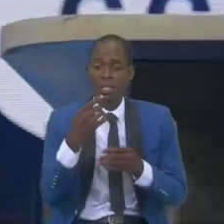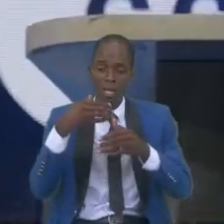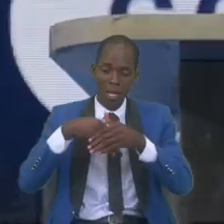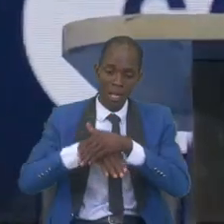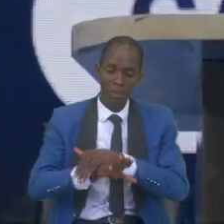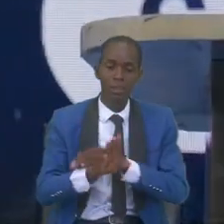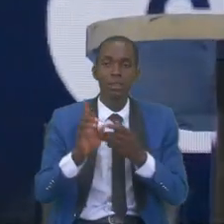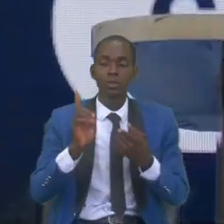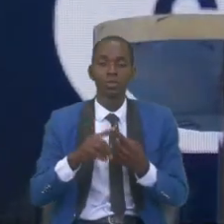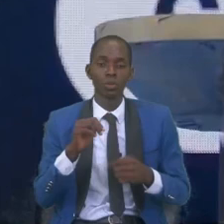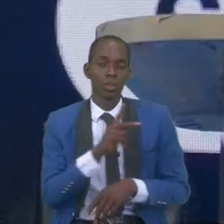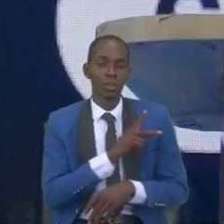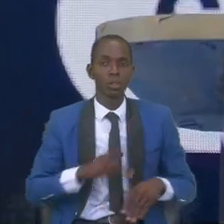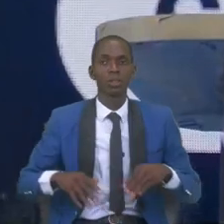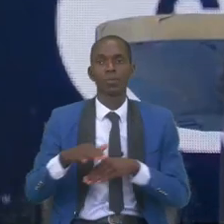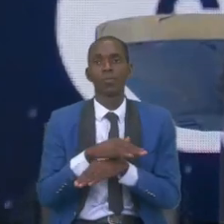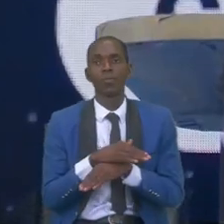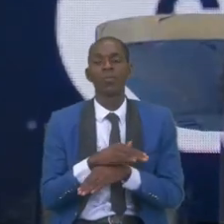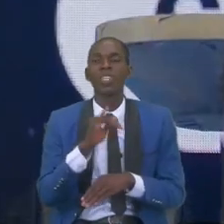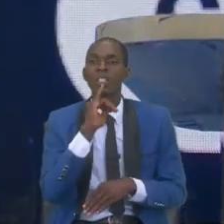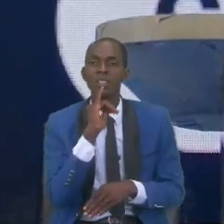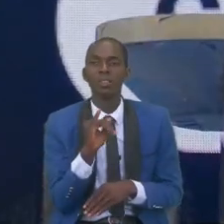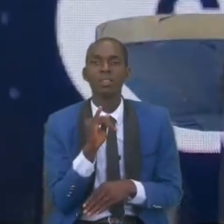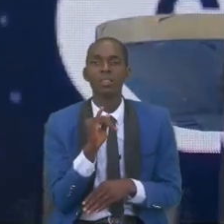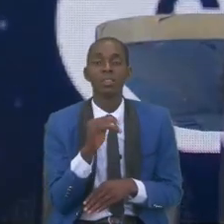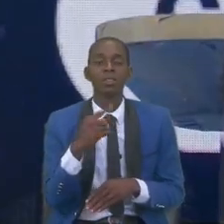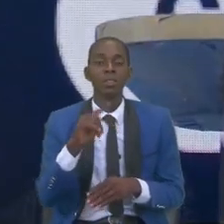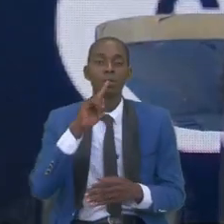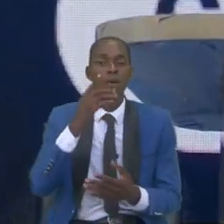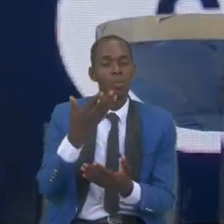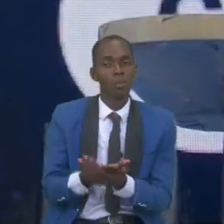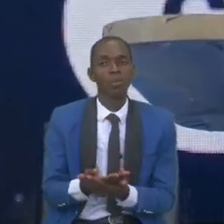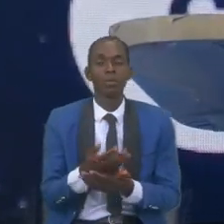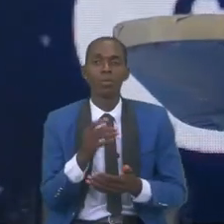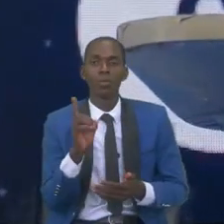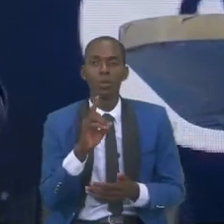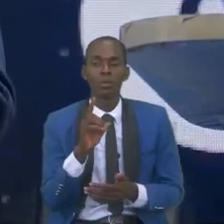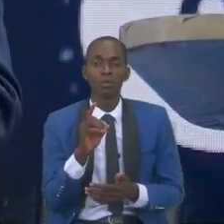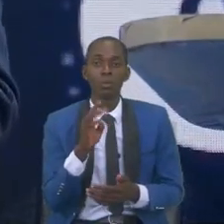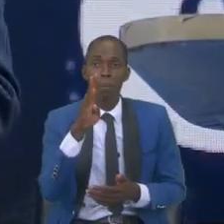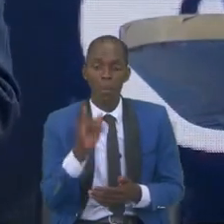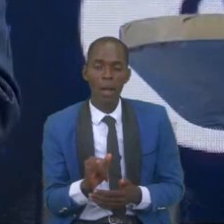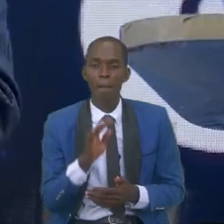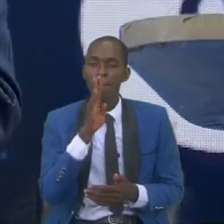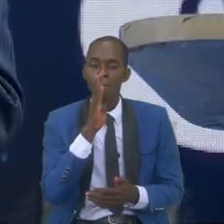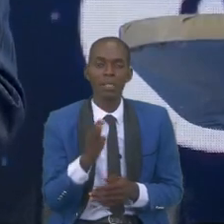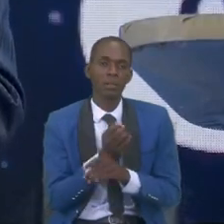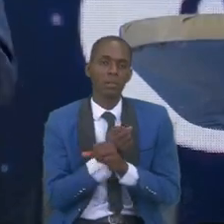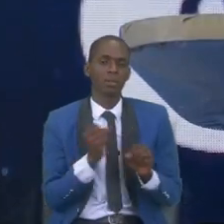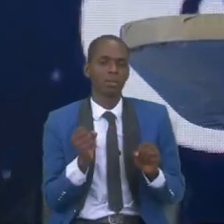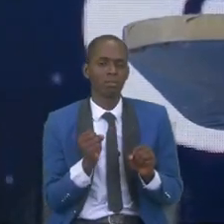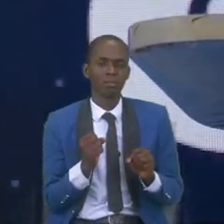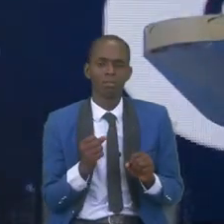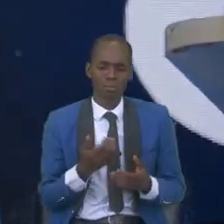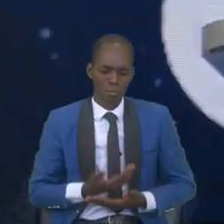the kingdom is evidenced by being born again. What does that mean?